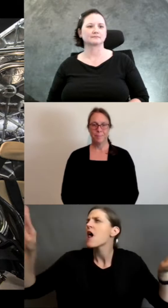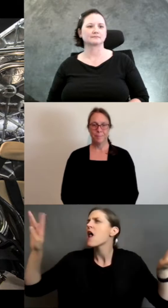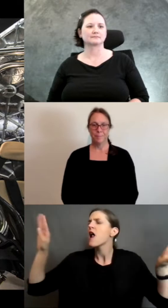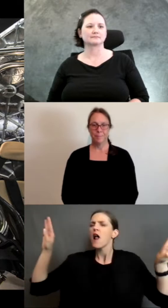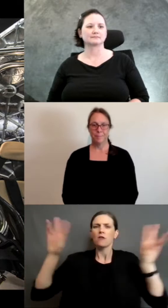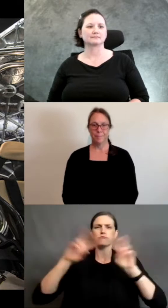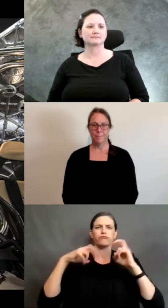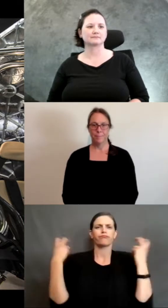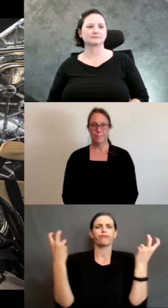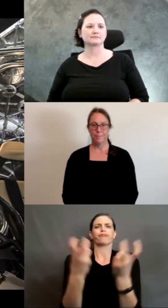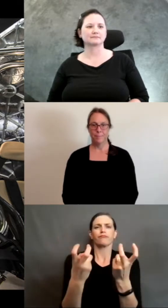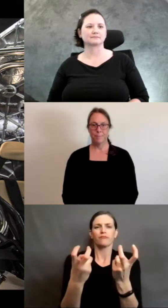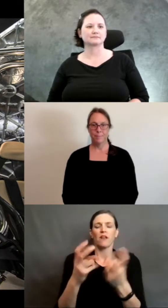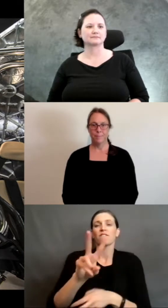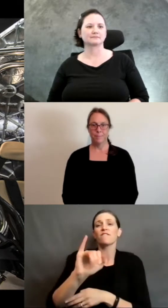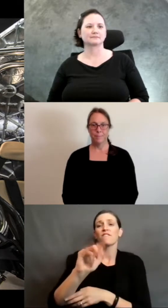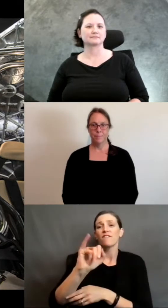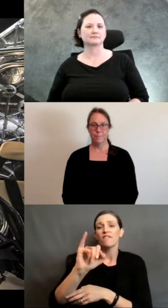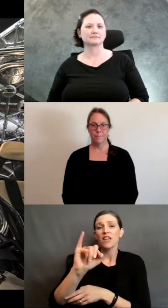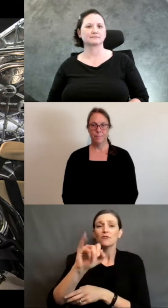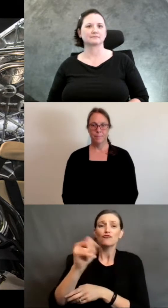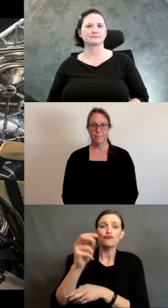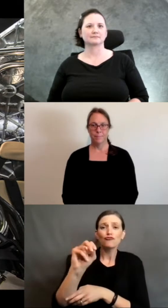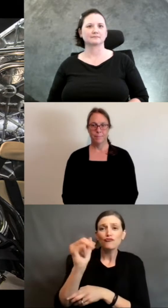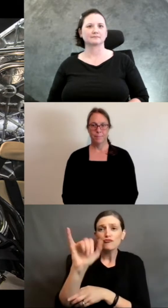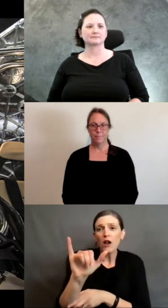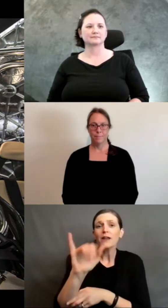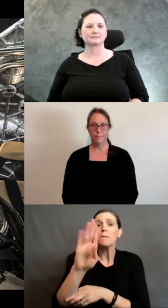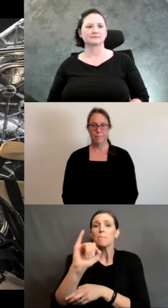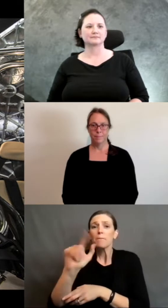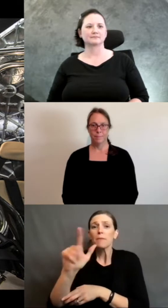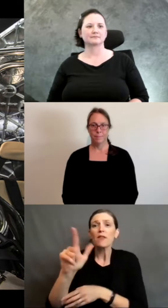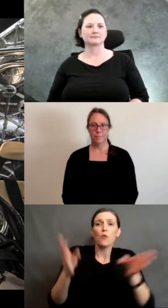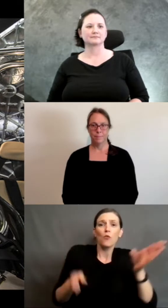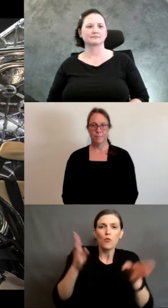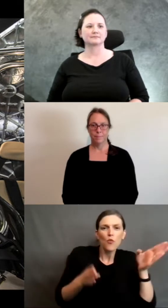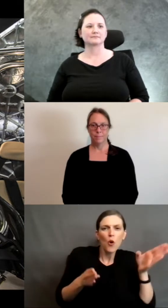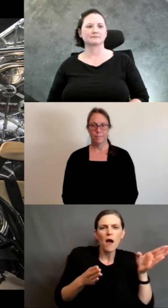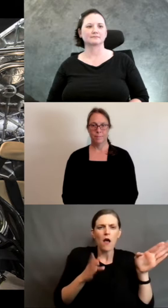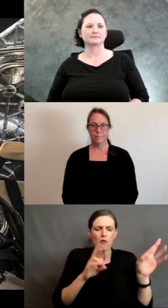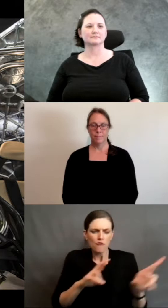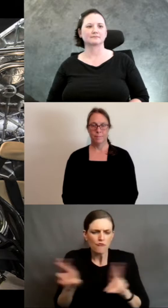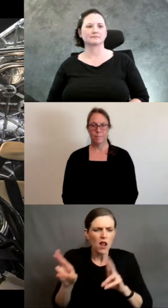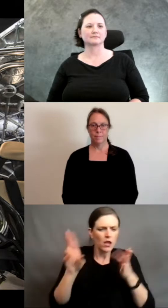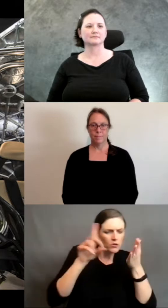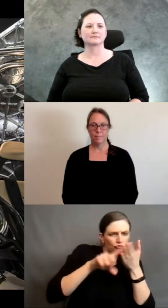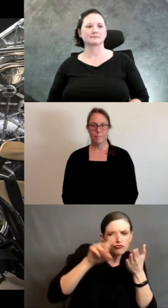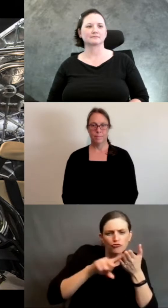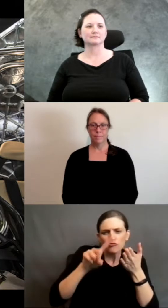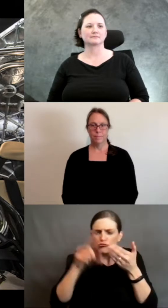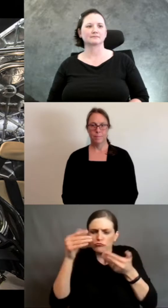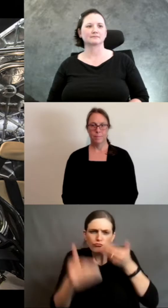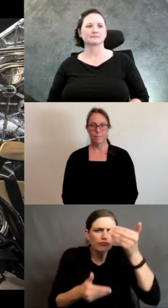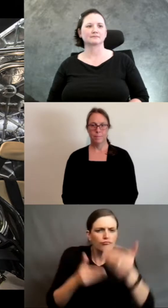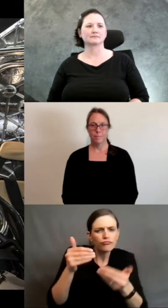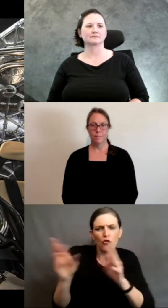Vicky, Johnny, Bill, and the robot are going through the necessary steps, readying for liftoff.